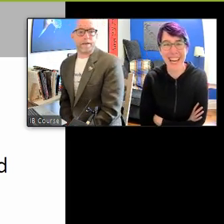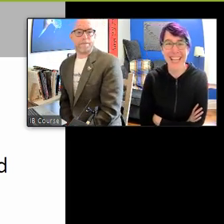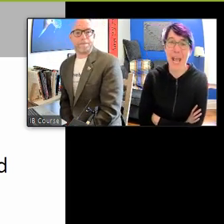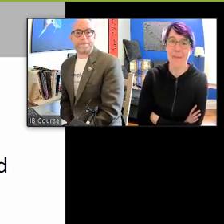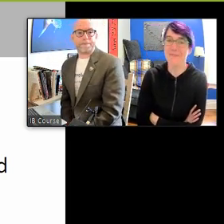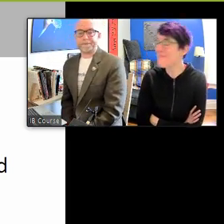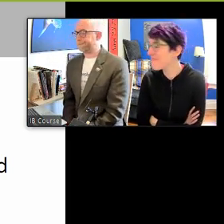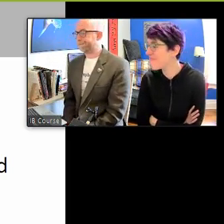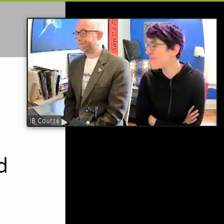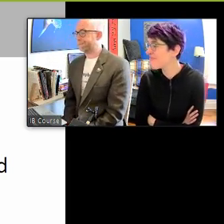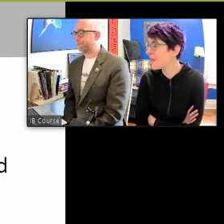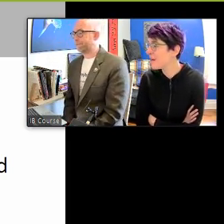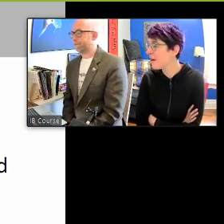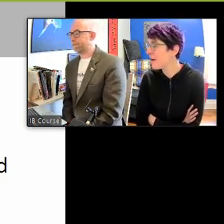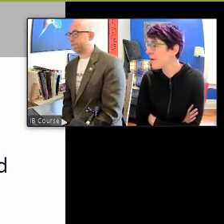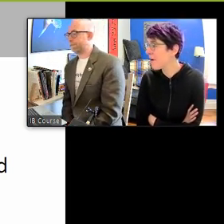make. Yeah.